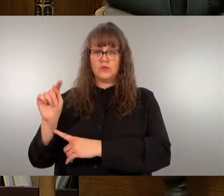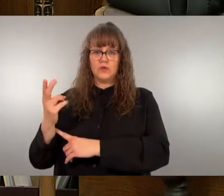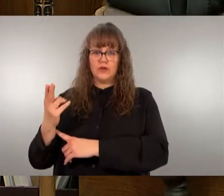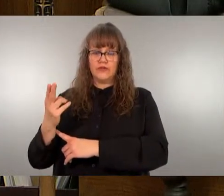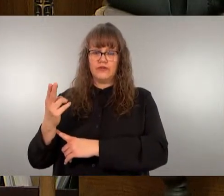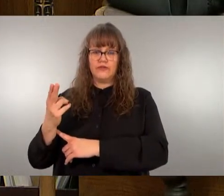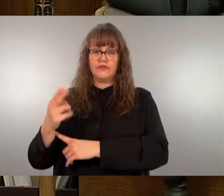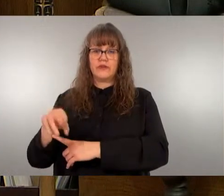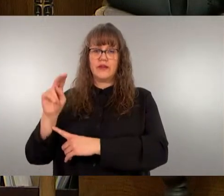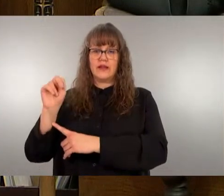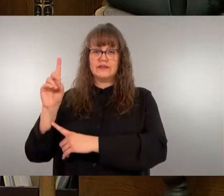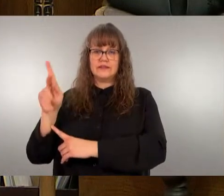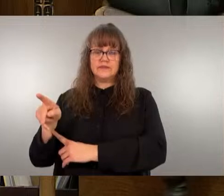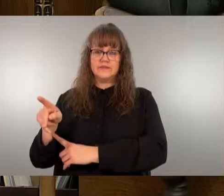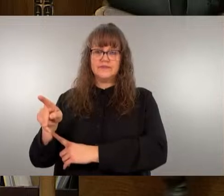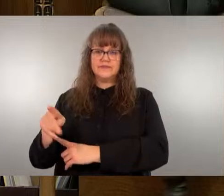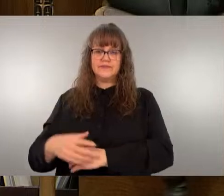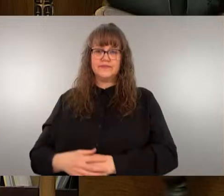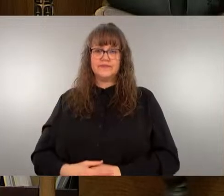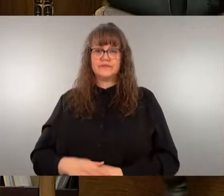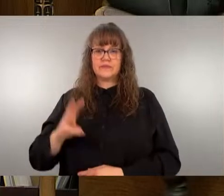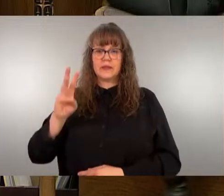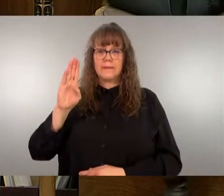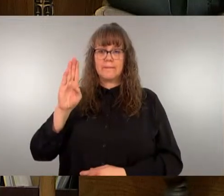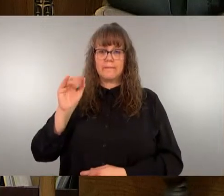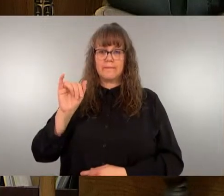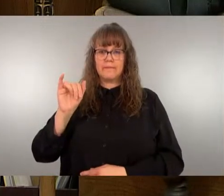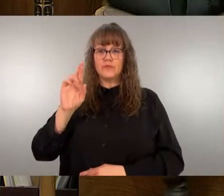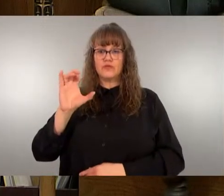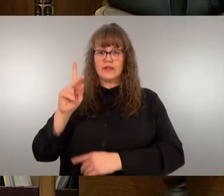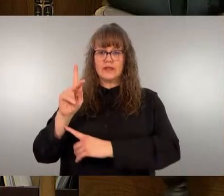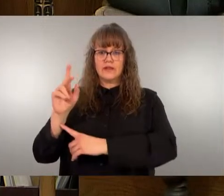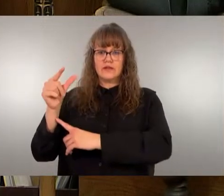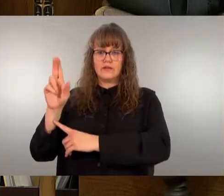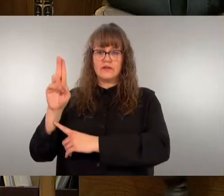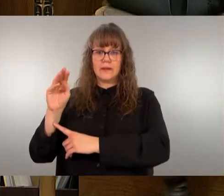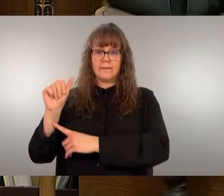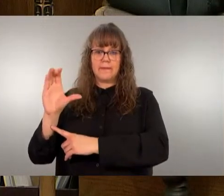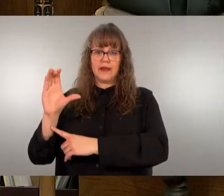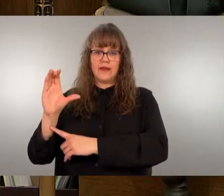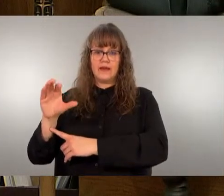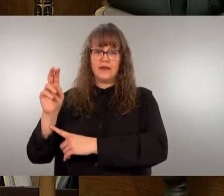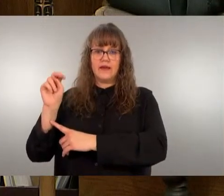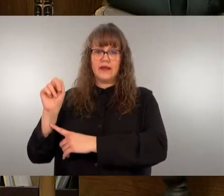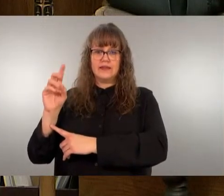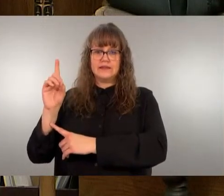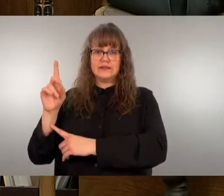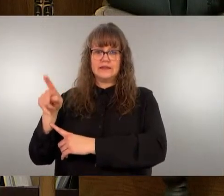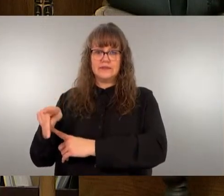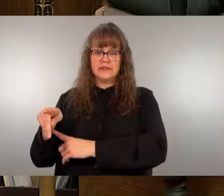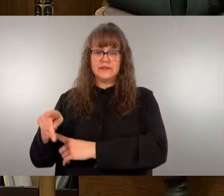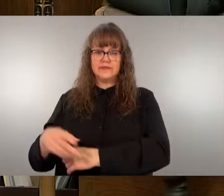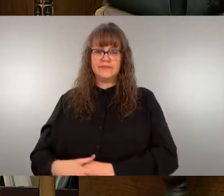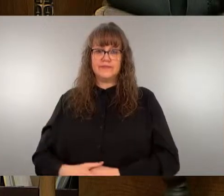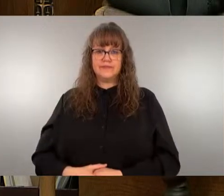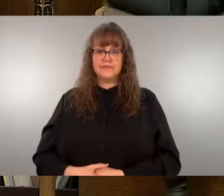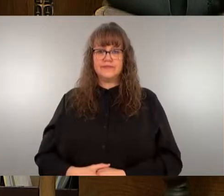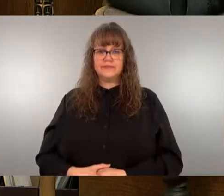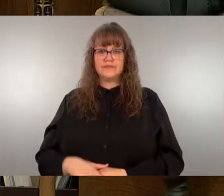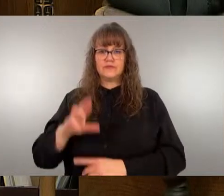Burquitlam, Rick Glumac, BC NDP. Powell River, Sunshine Coast, Randine Neal, BC